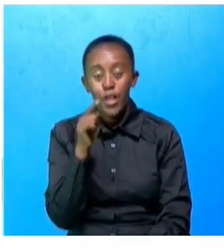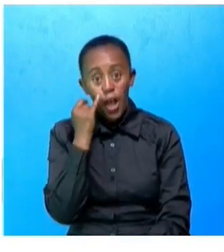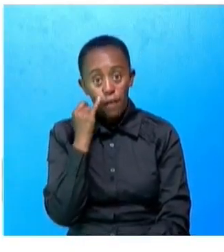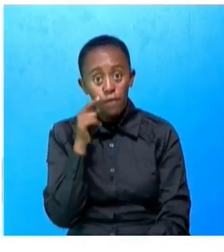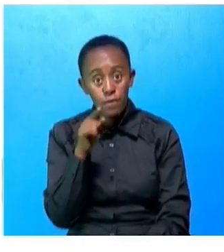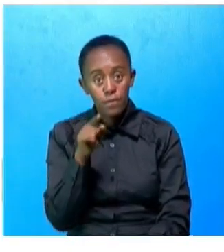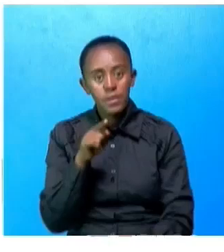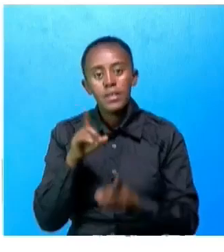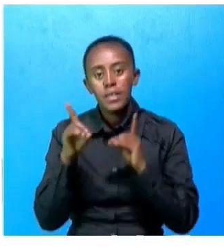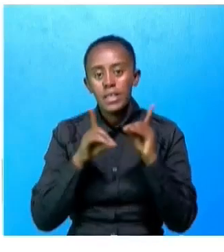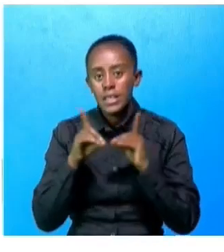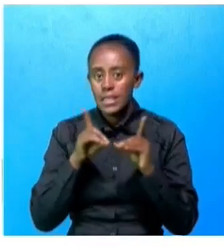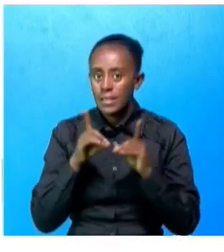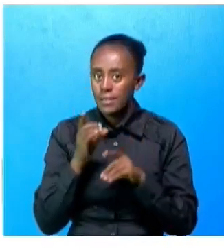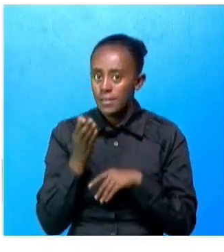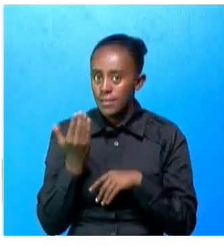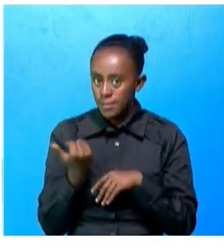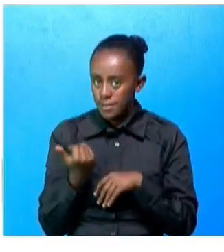didn't